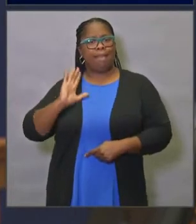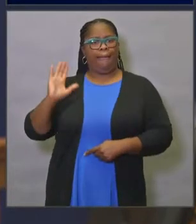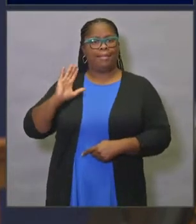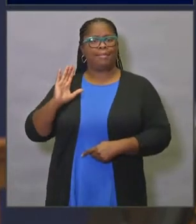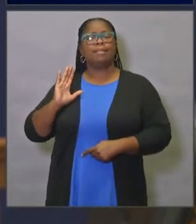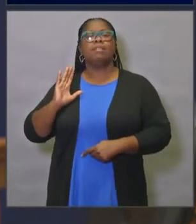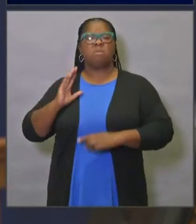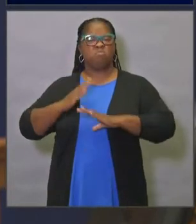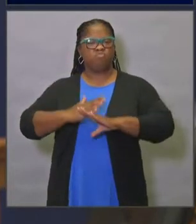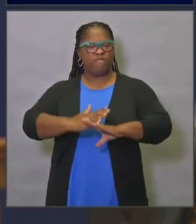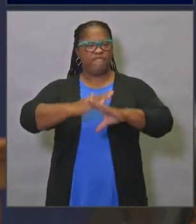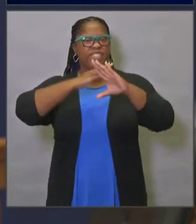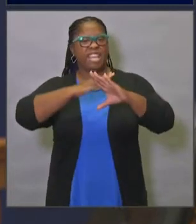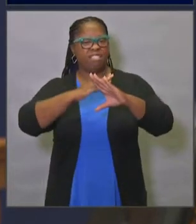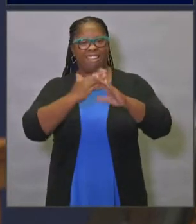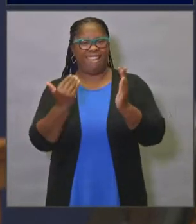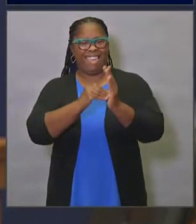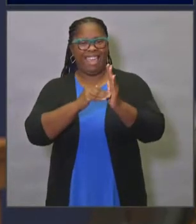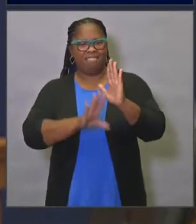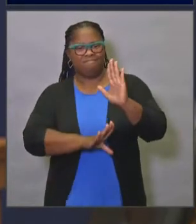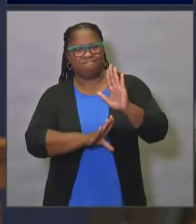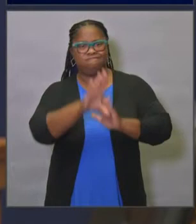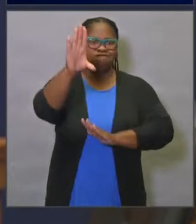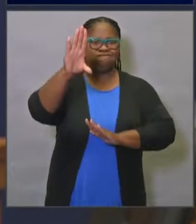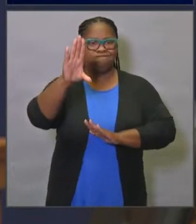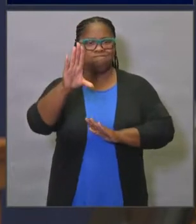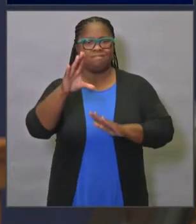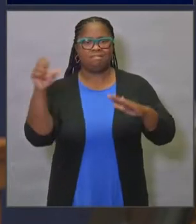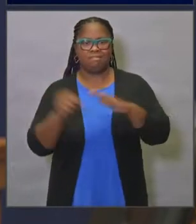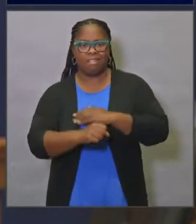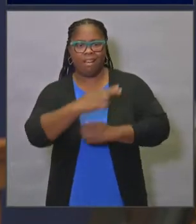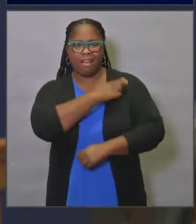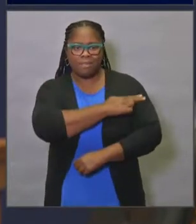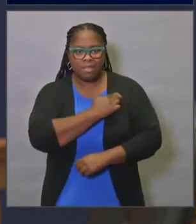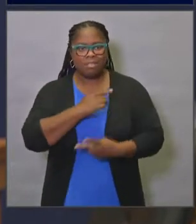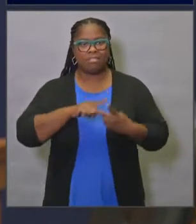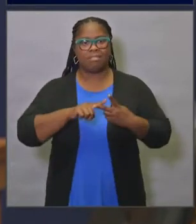prevent spikes in cases, hospitalizations, and deaths, especially as the Labor